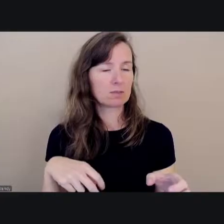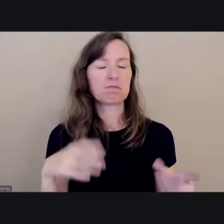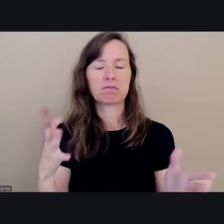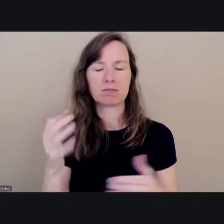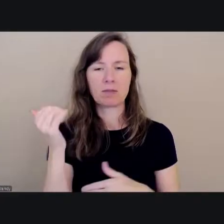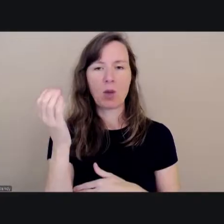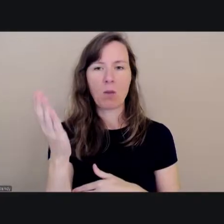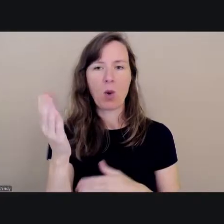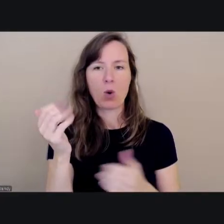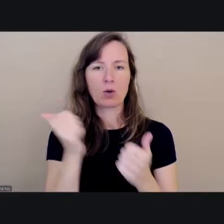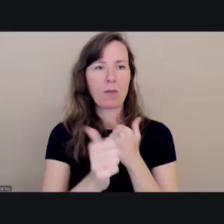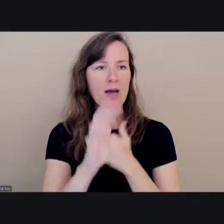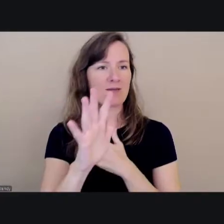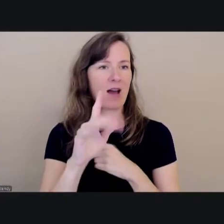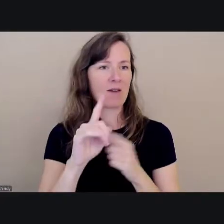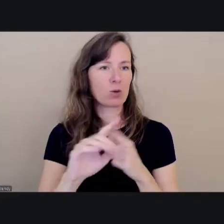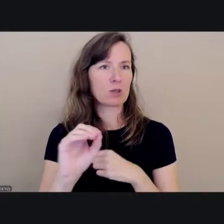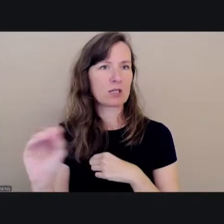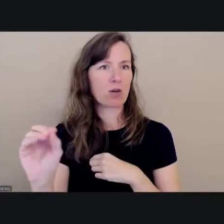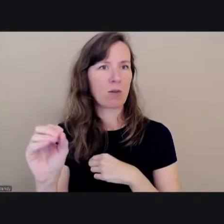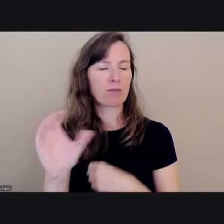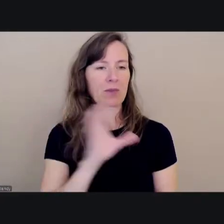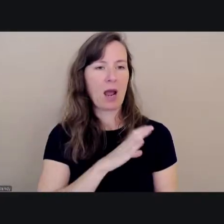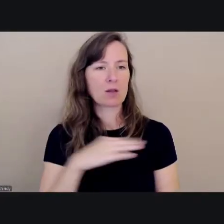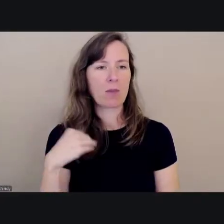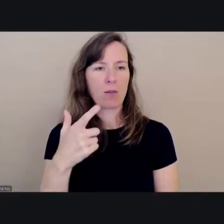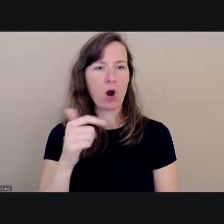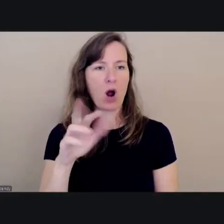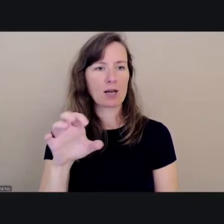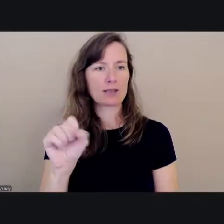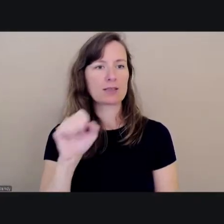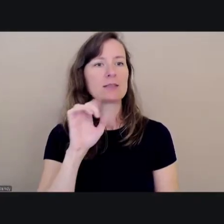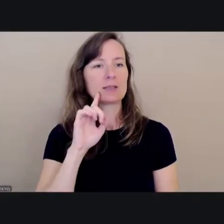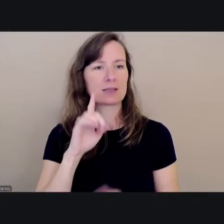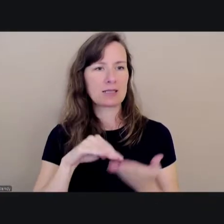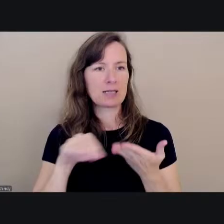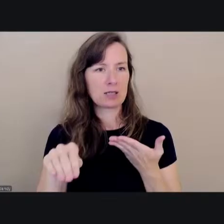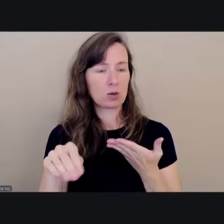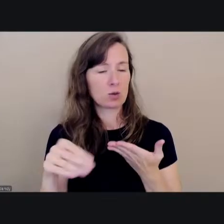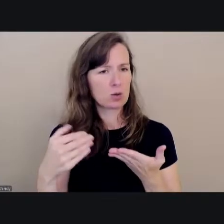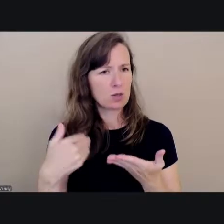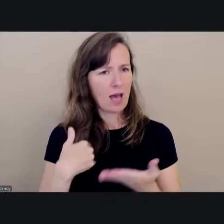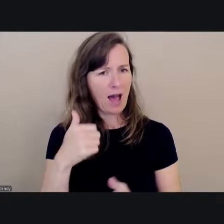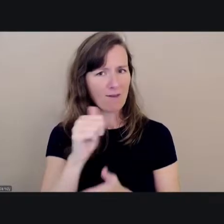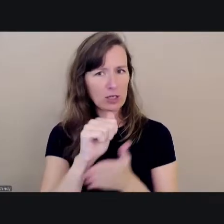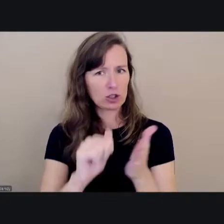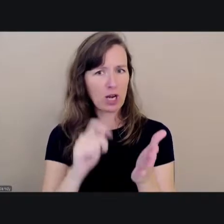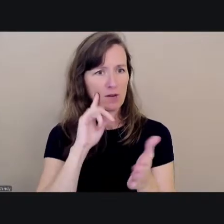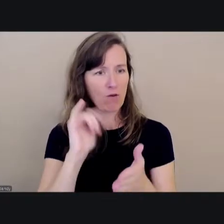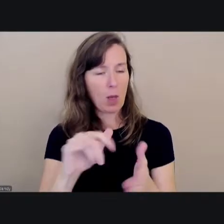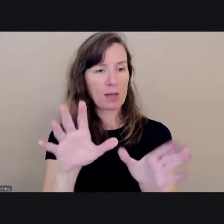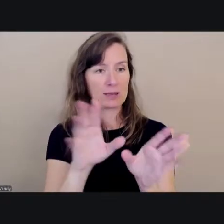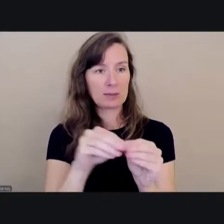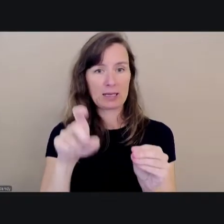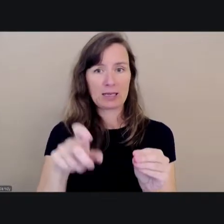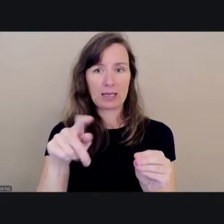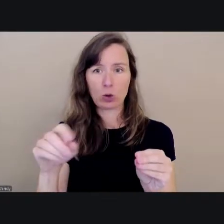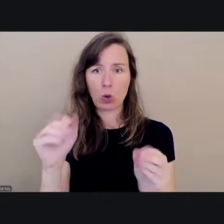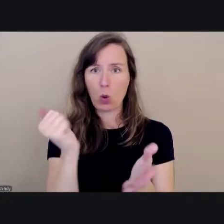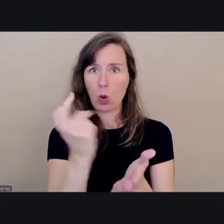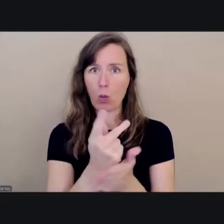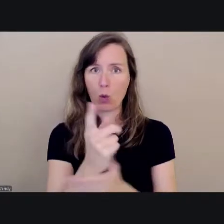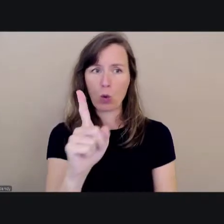5-0. Councilmember Garces is excused. Do we have an agenda for this meeting that we need to approve?